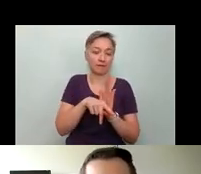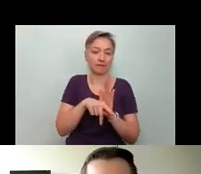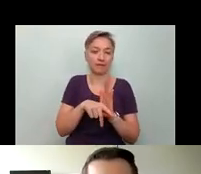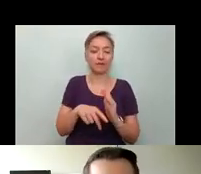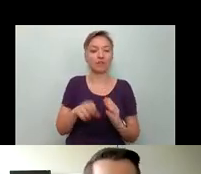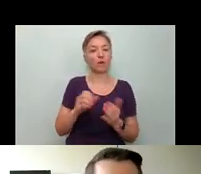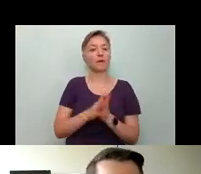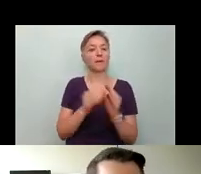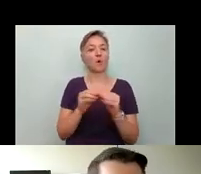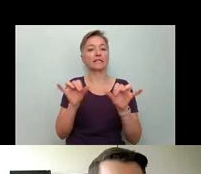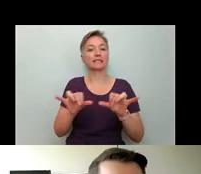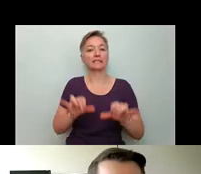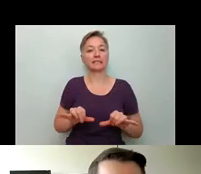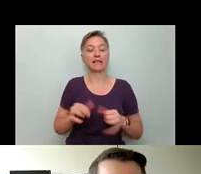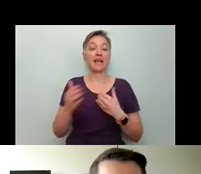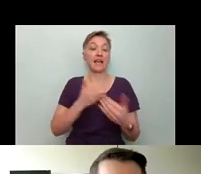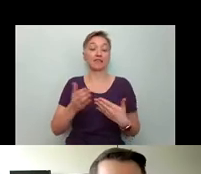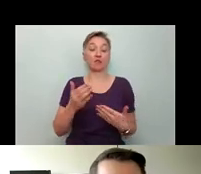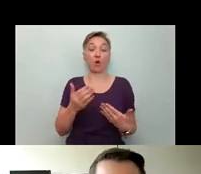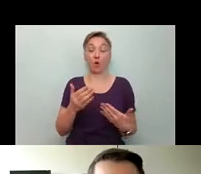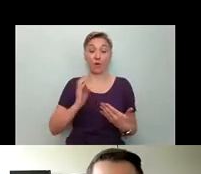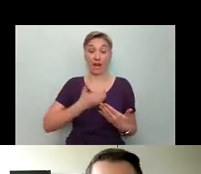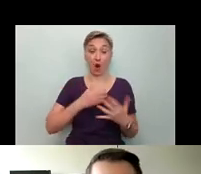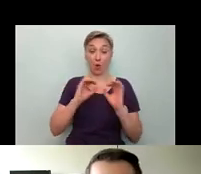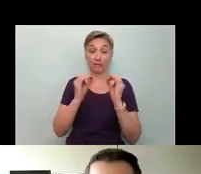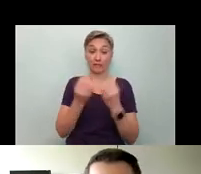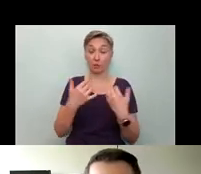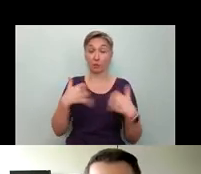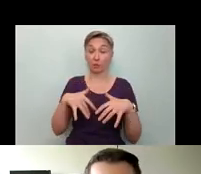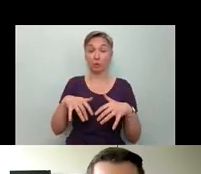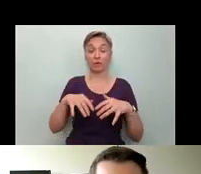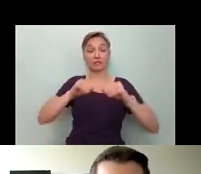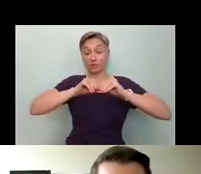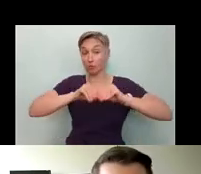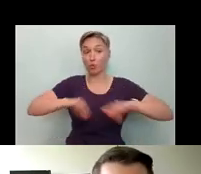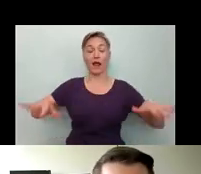even though we are a decentralized organization in many ways. So thank you.